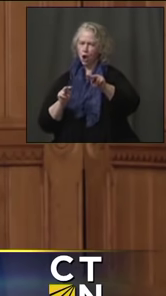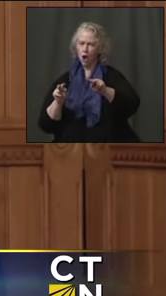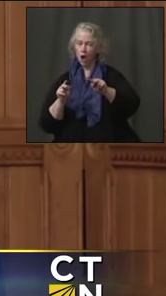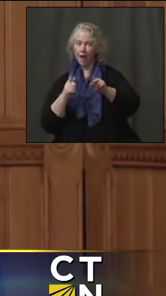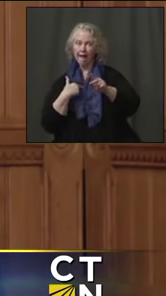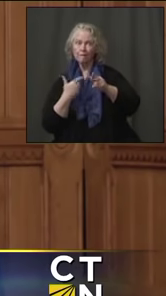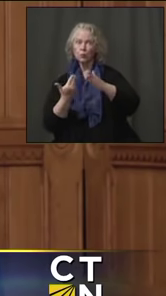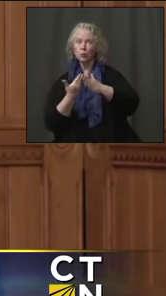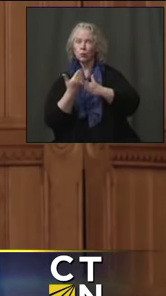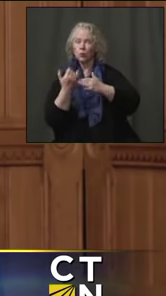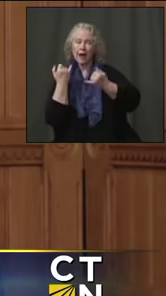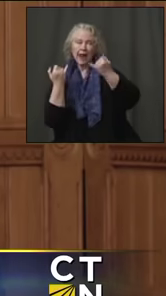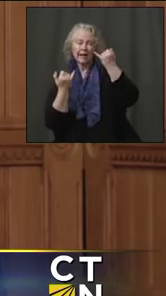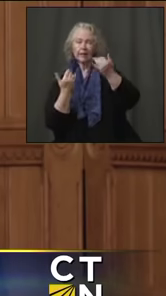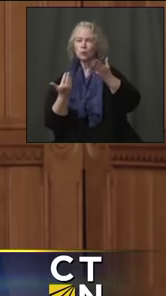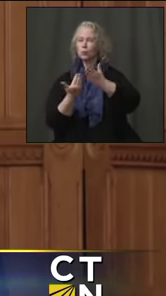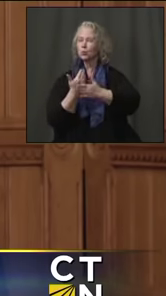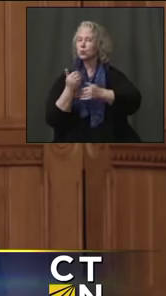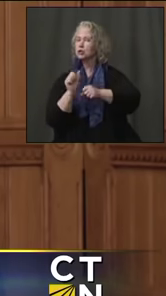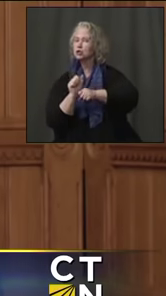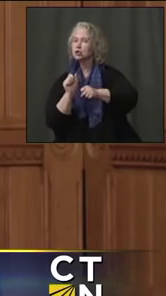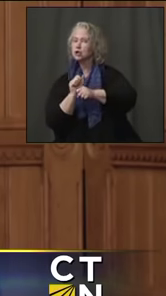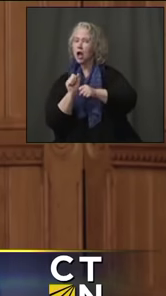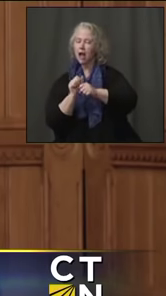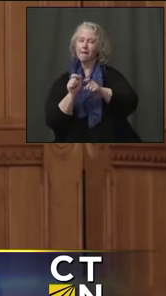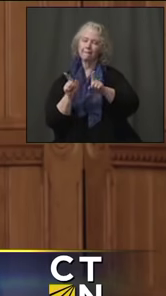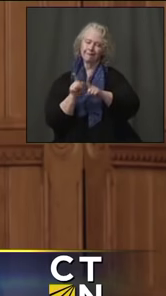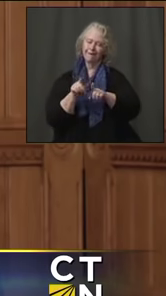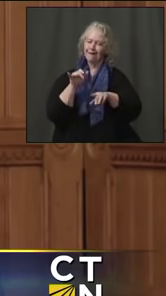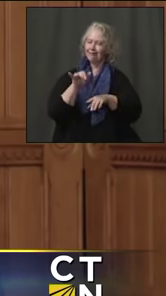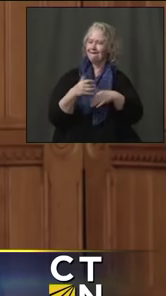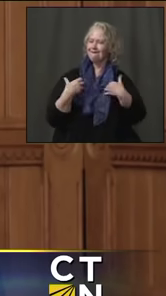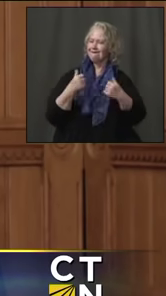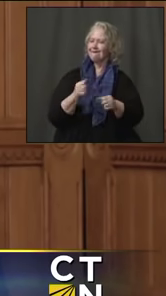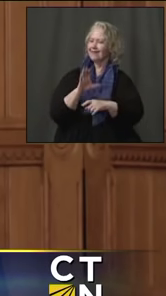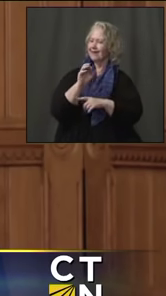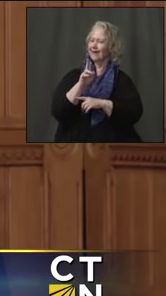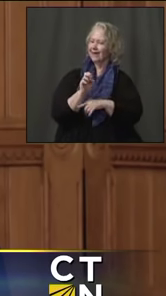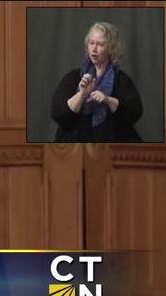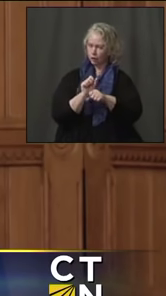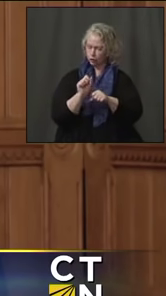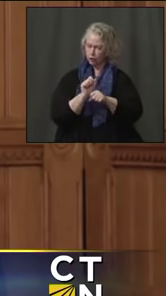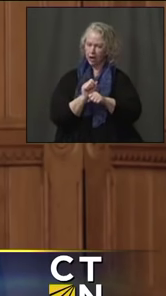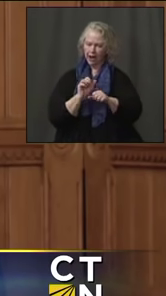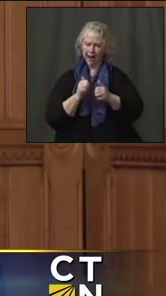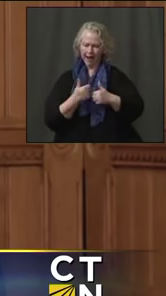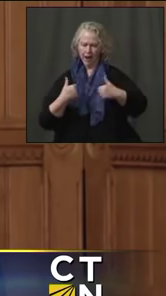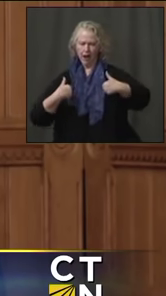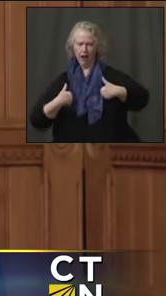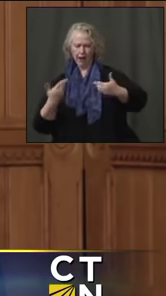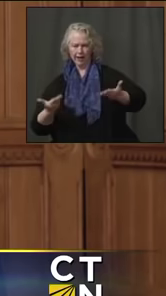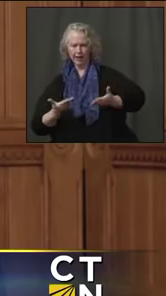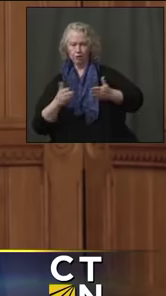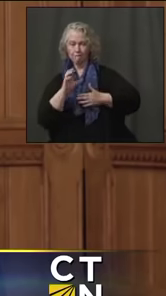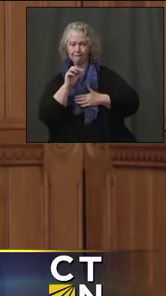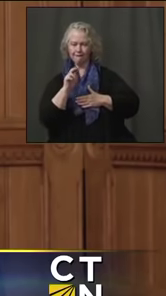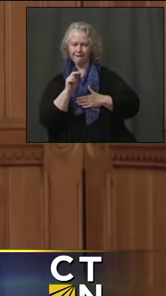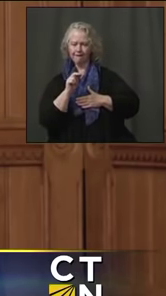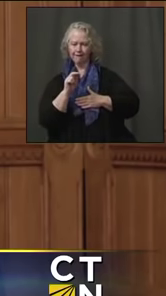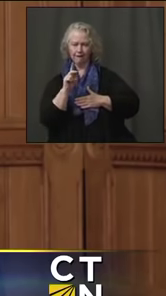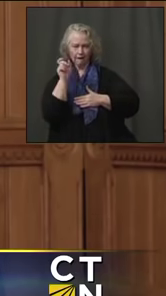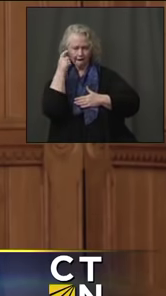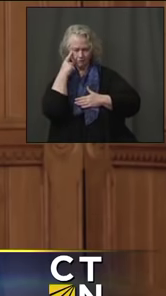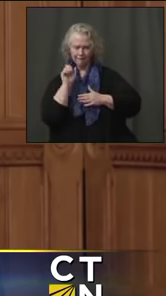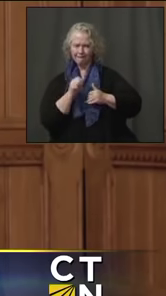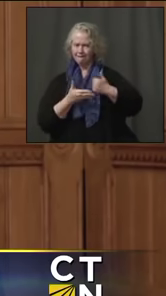new jobs or new demand for jobs such as in the healthcare industry becomes available, and how the state can be a part of that solution. But I